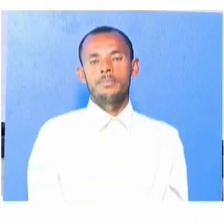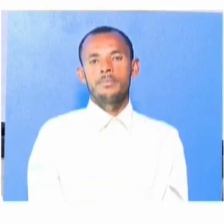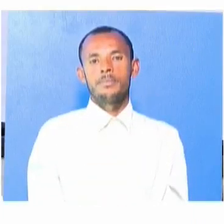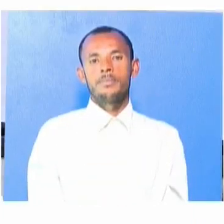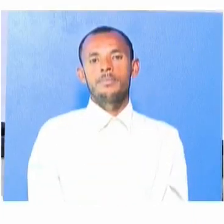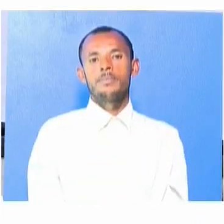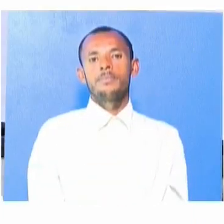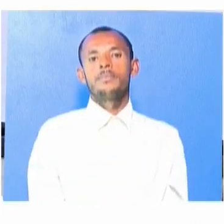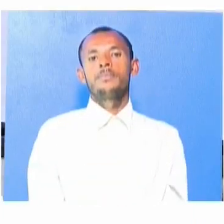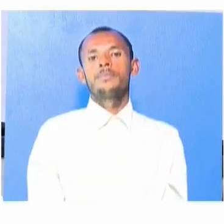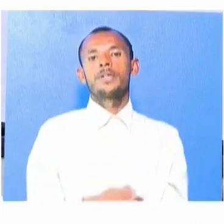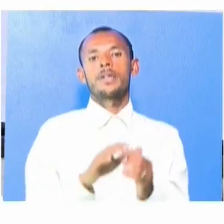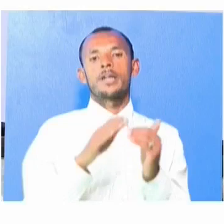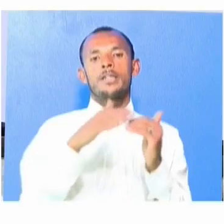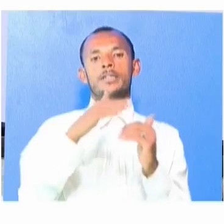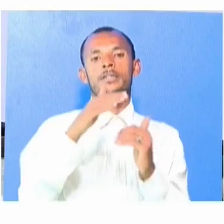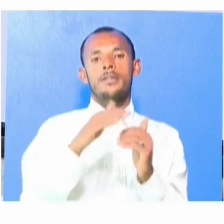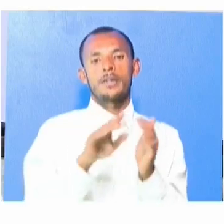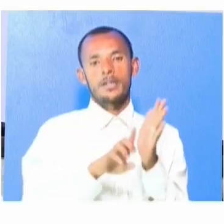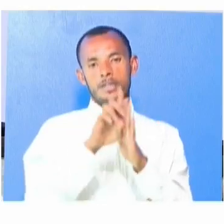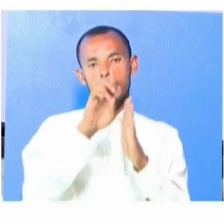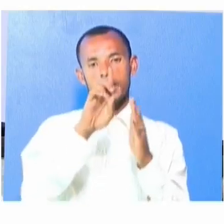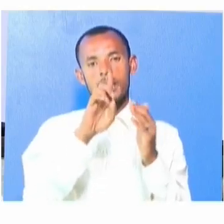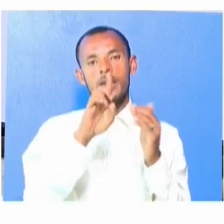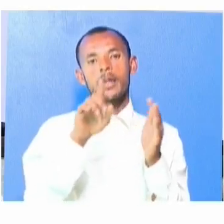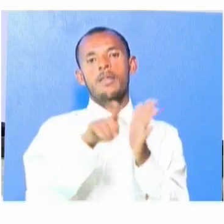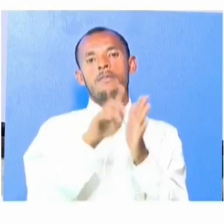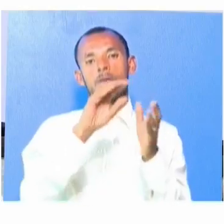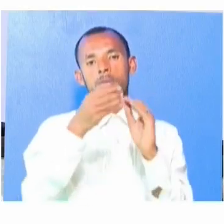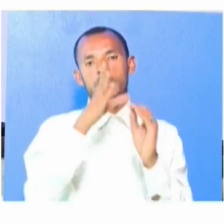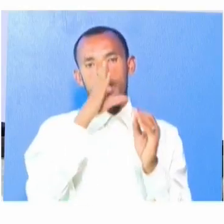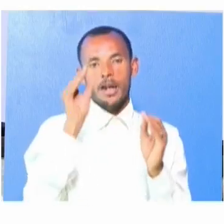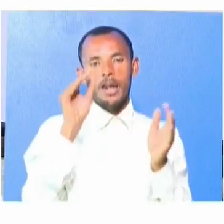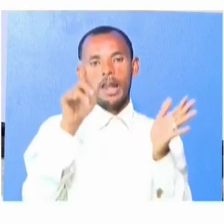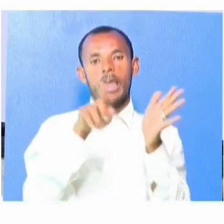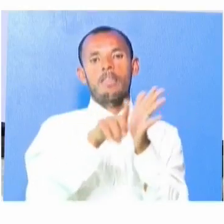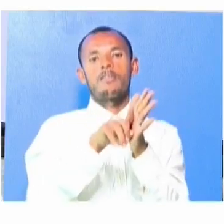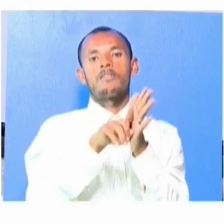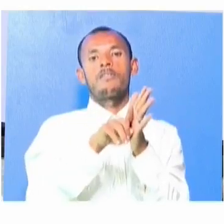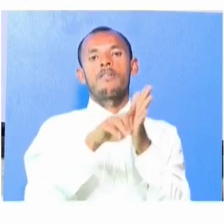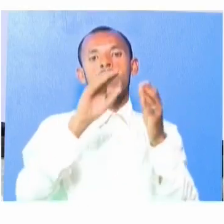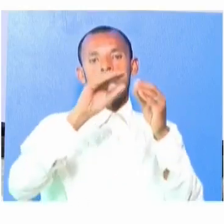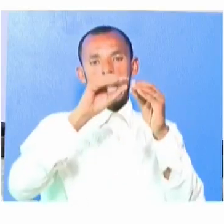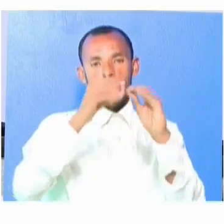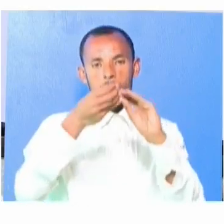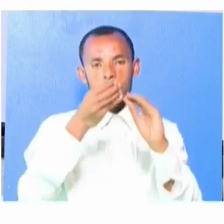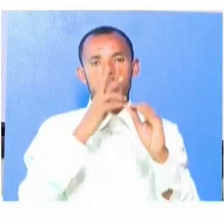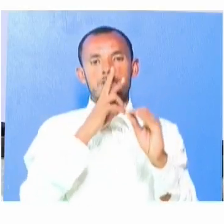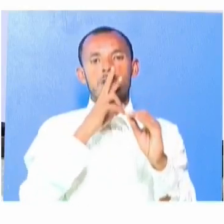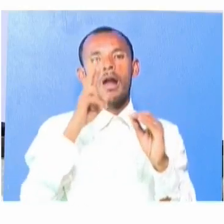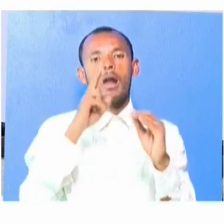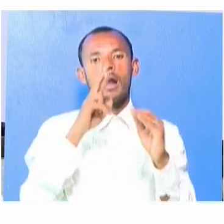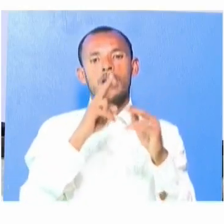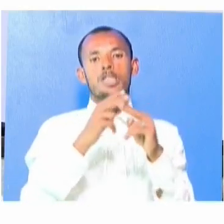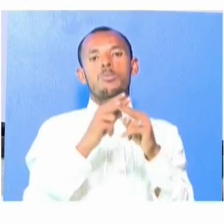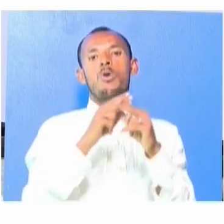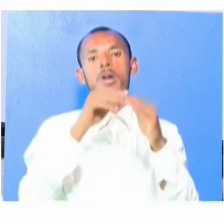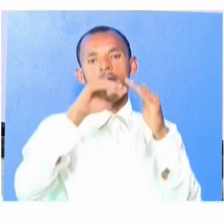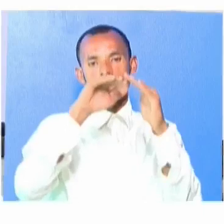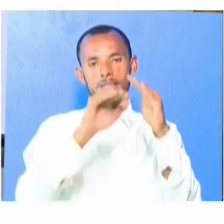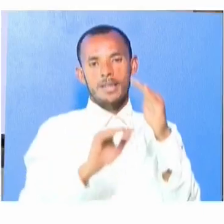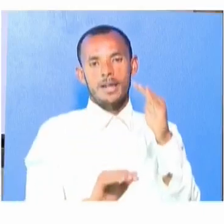Greater than negative numbers. And negative numbers are smaller than positive.